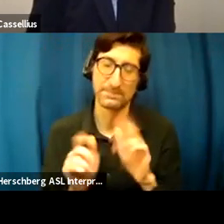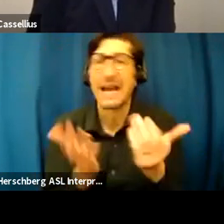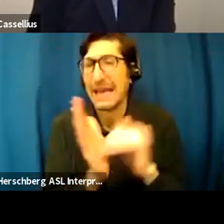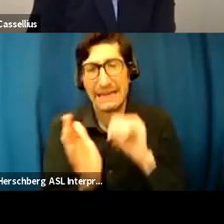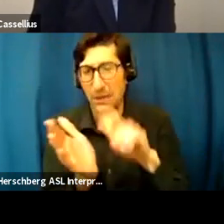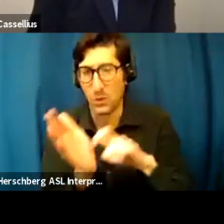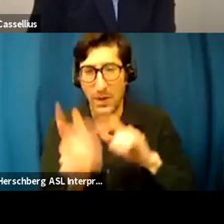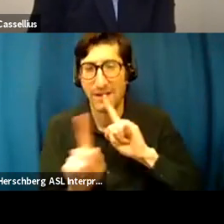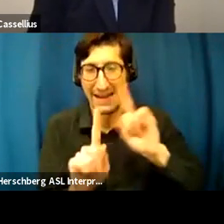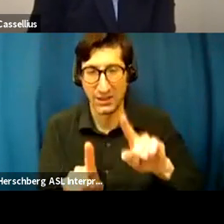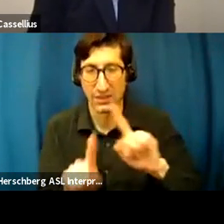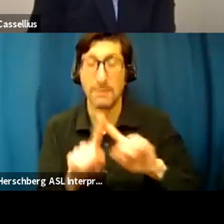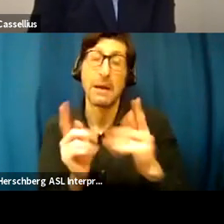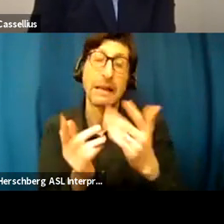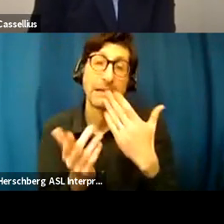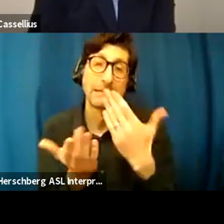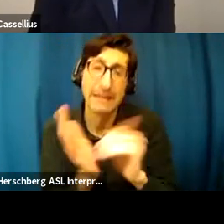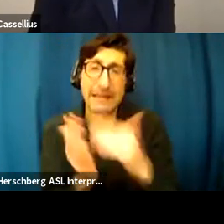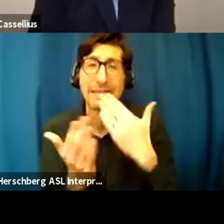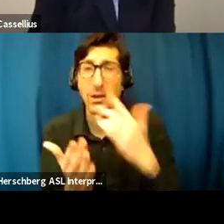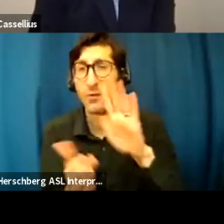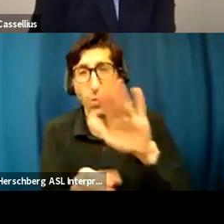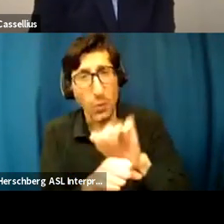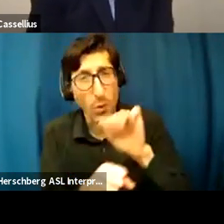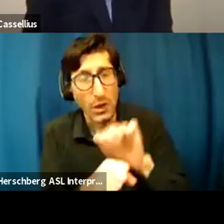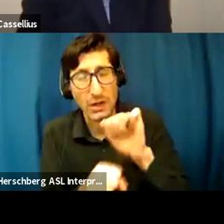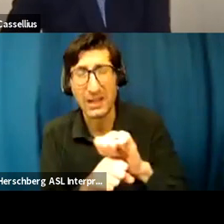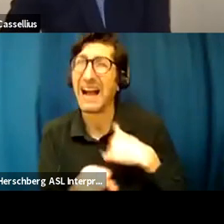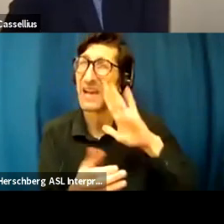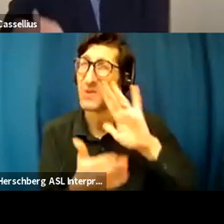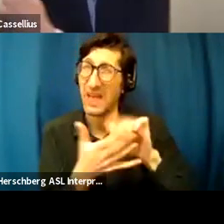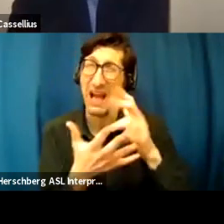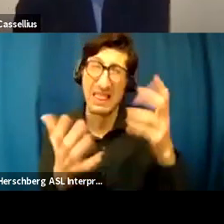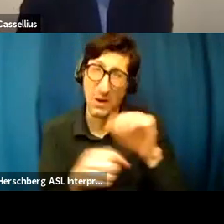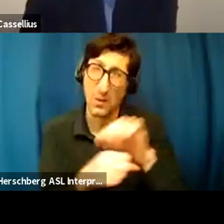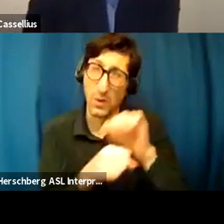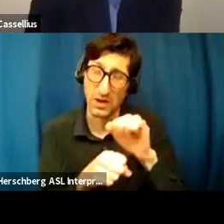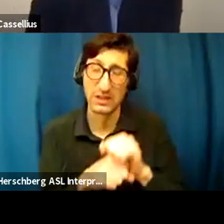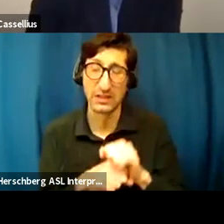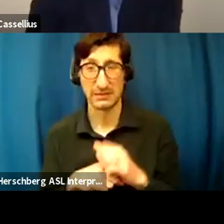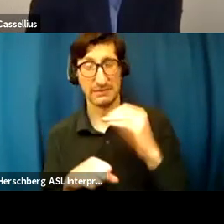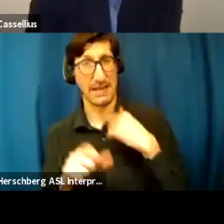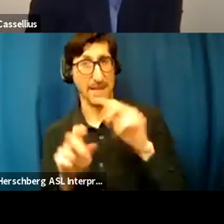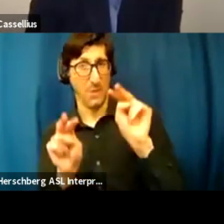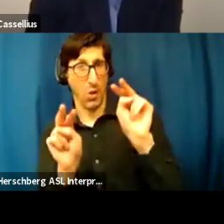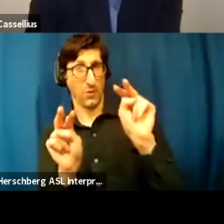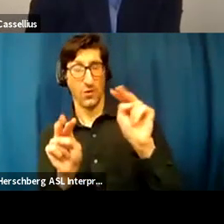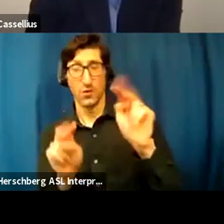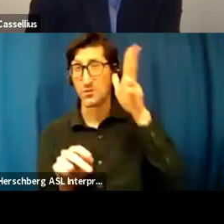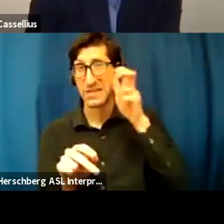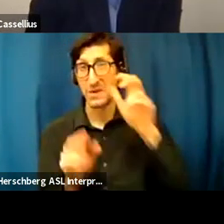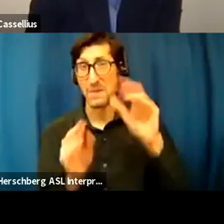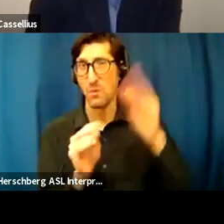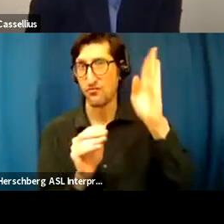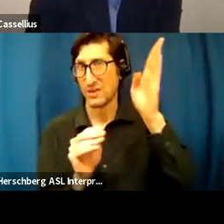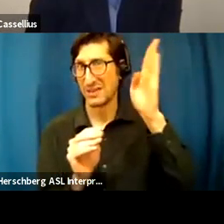all the work, because I know that it's a lot of work, and I look forward to hearing the rest of the presentations as we